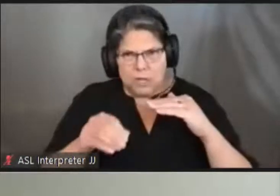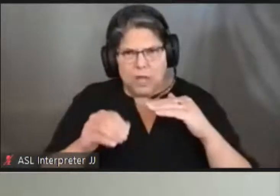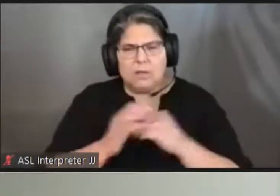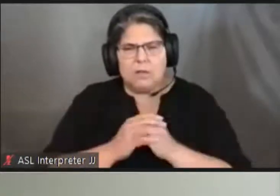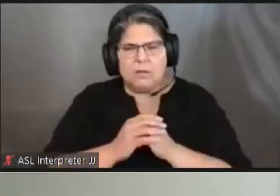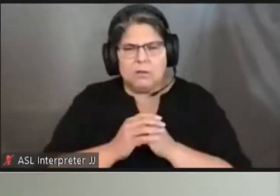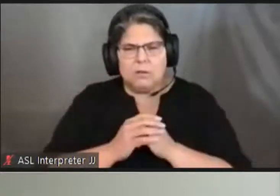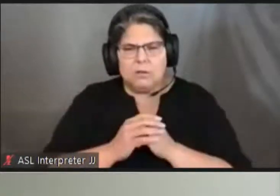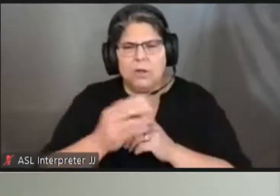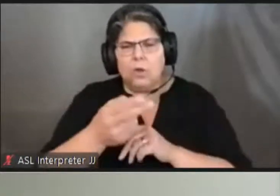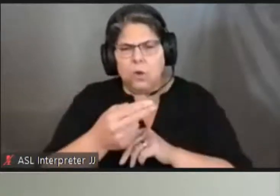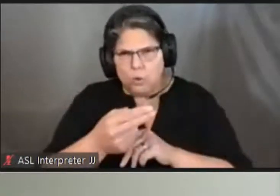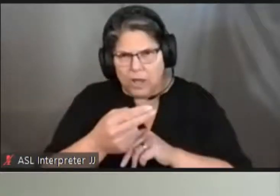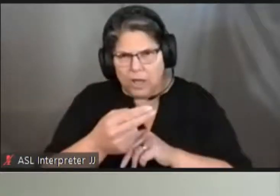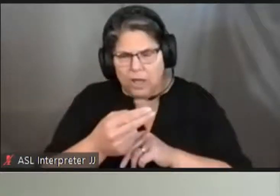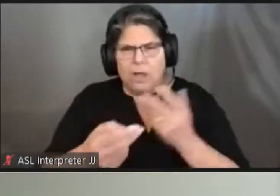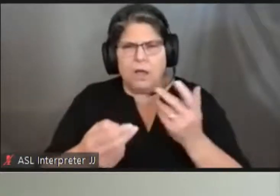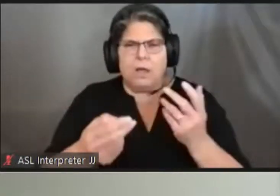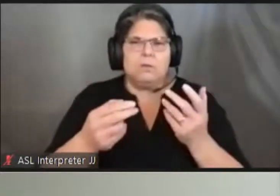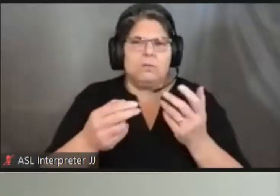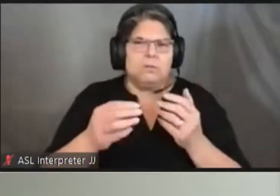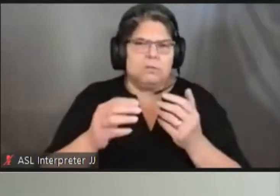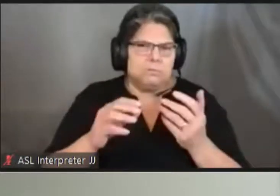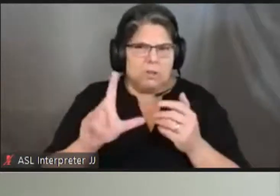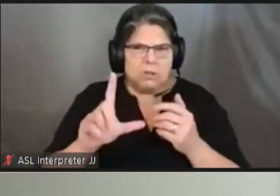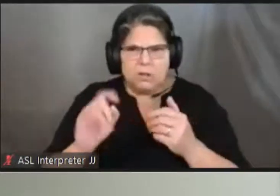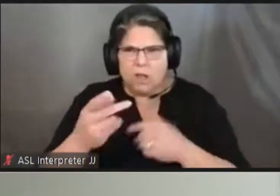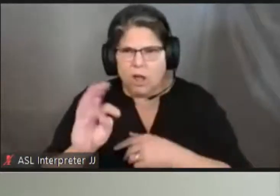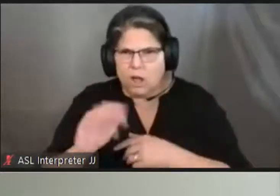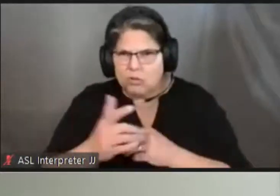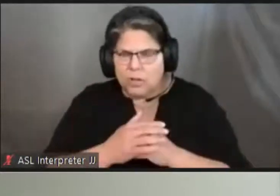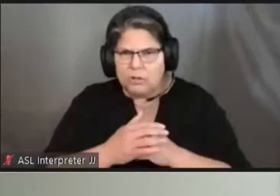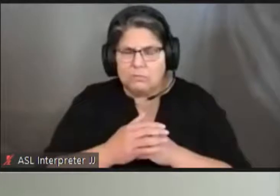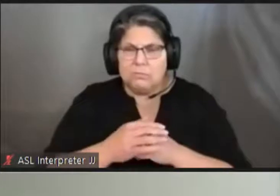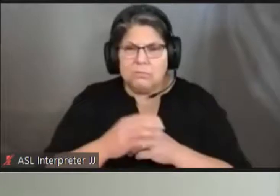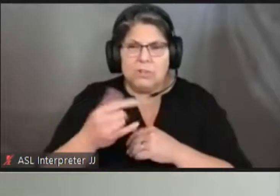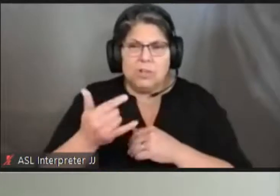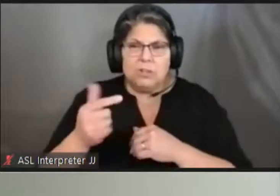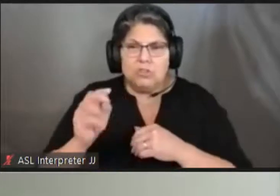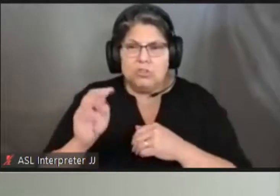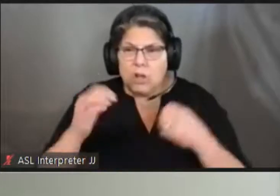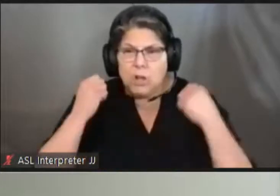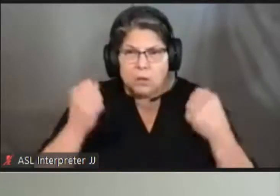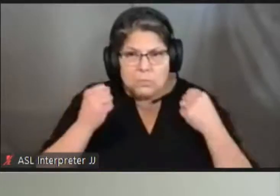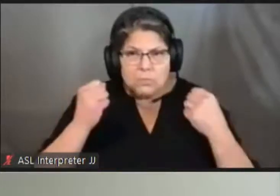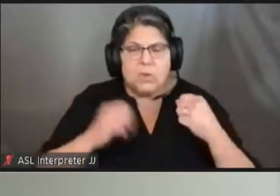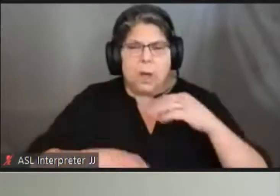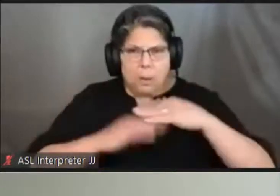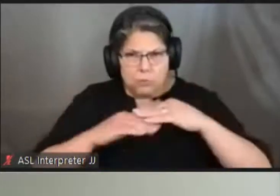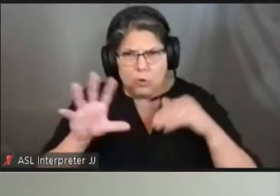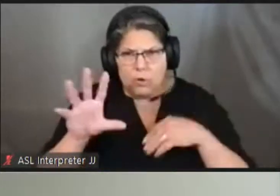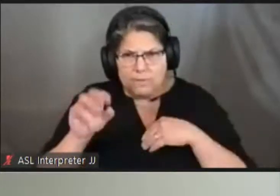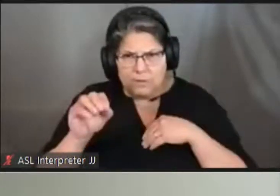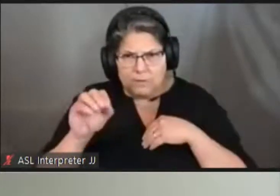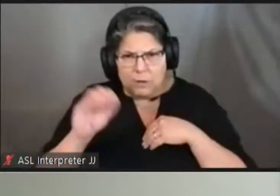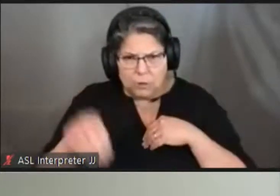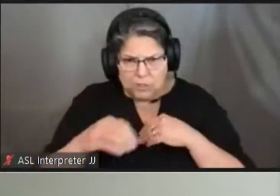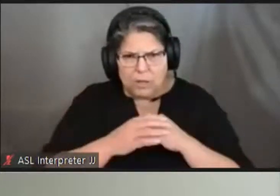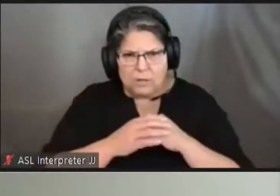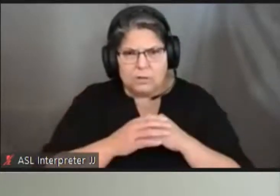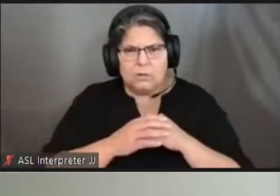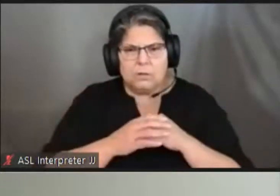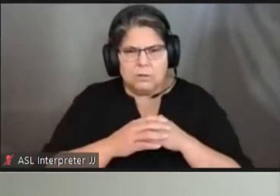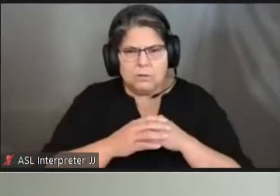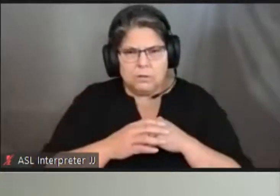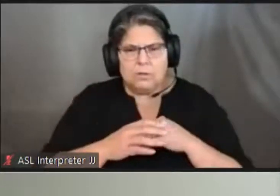Hotels and lodging. The fitness centers will be up to 25% capacity, and they'll be able to appreciate